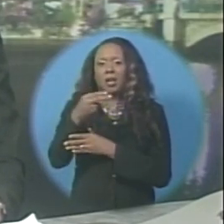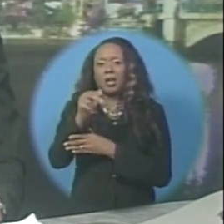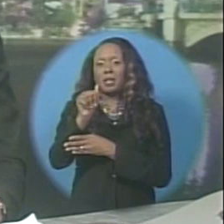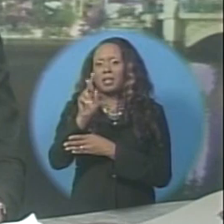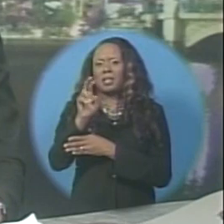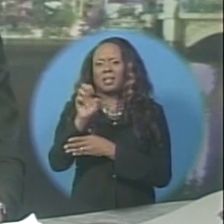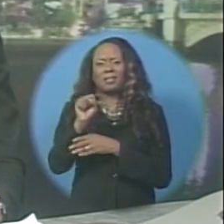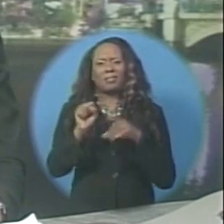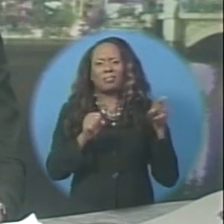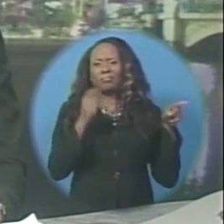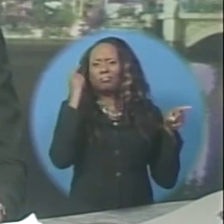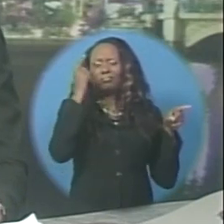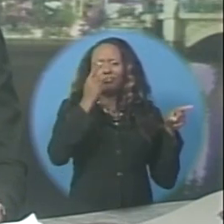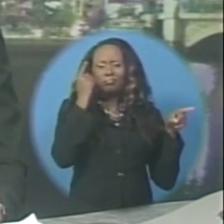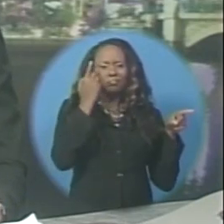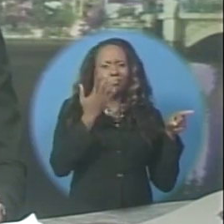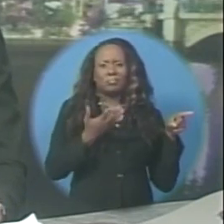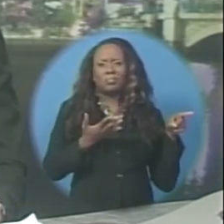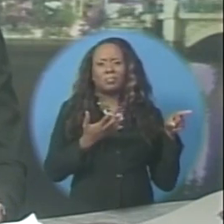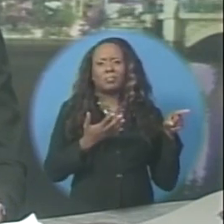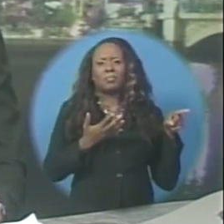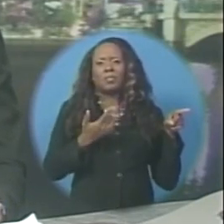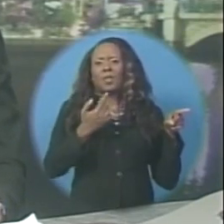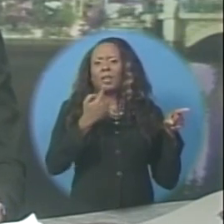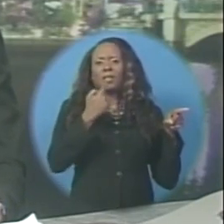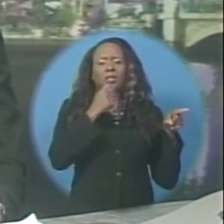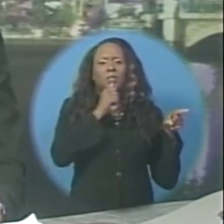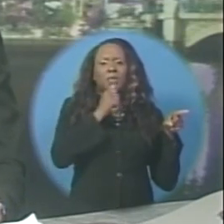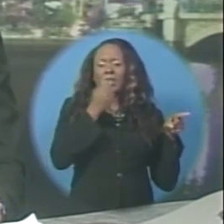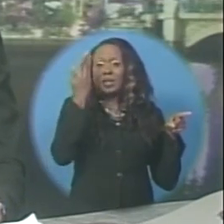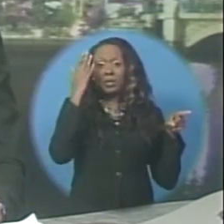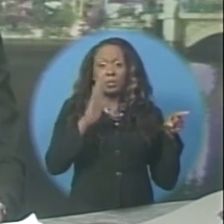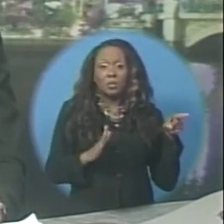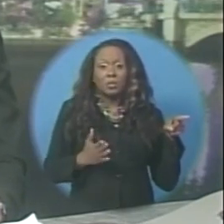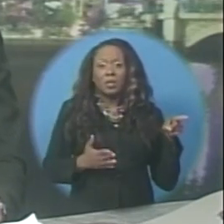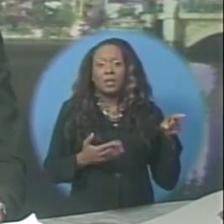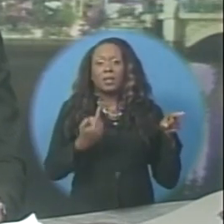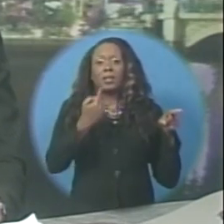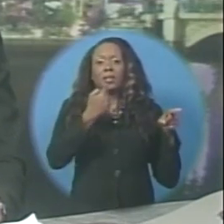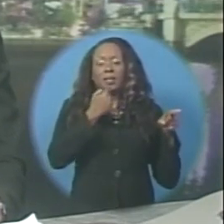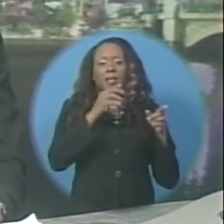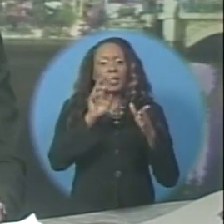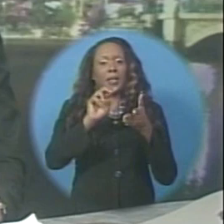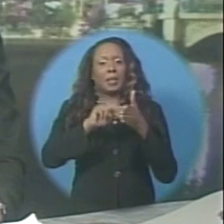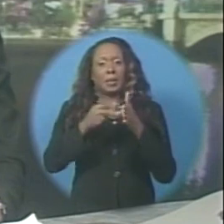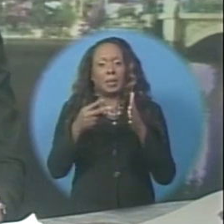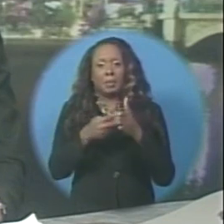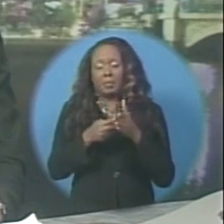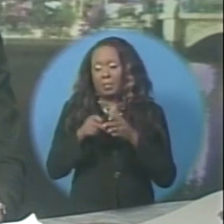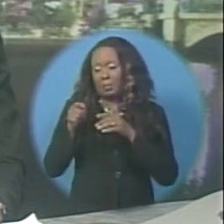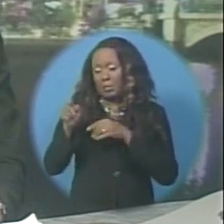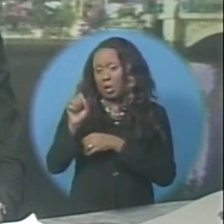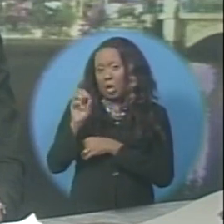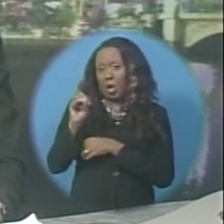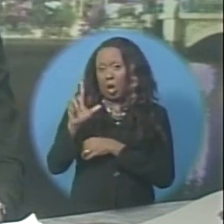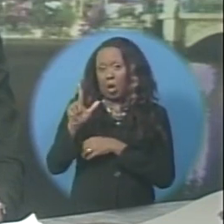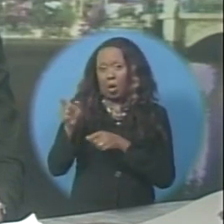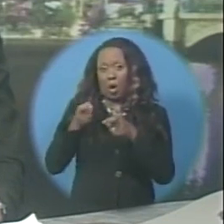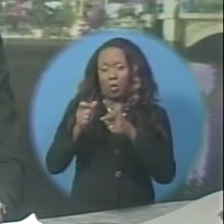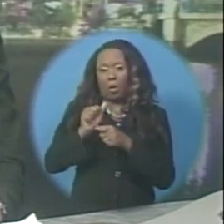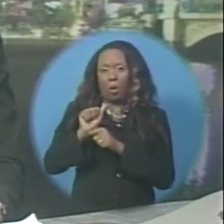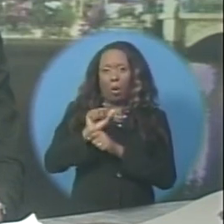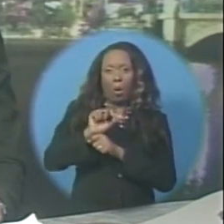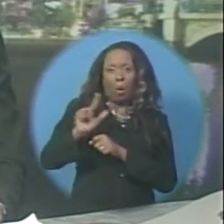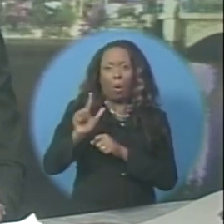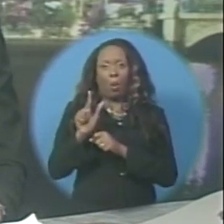this transaction could have, especially on the creation of a private monopoly that would control all storage and importation of